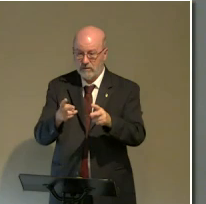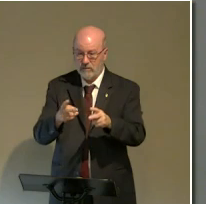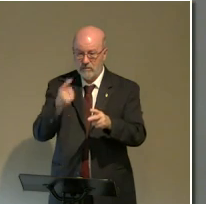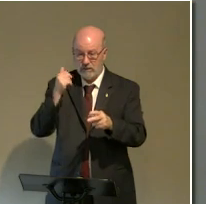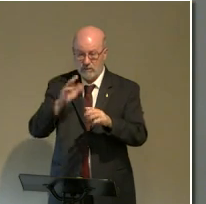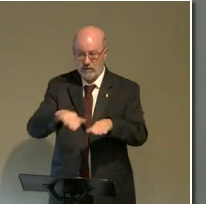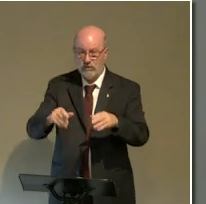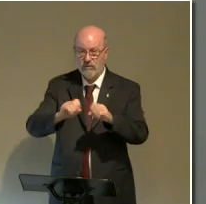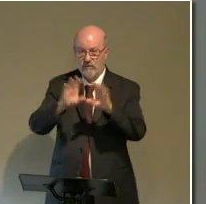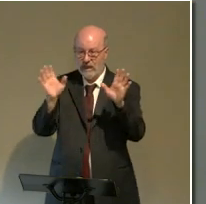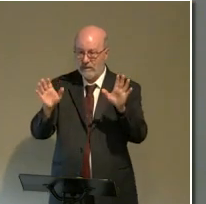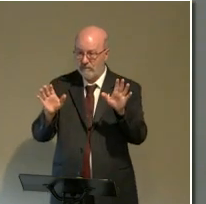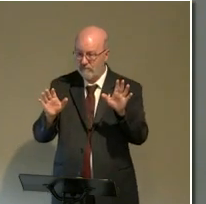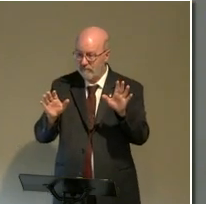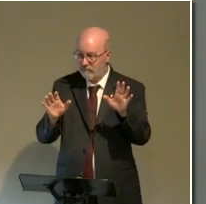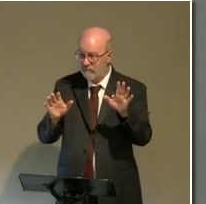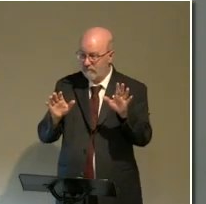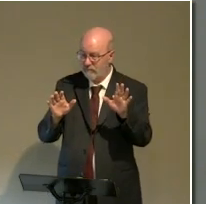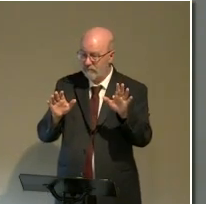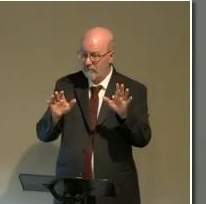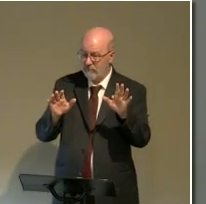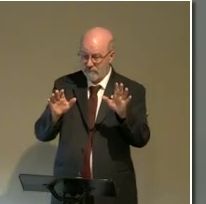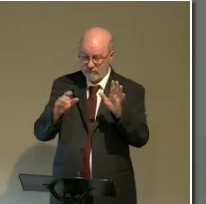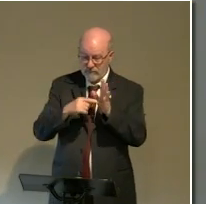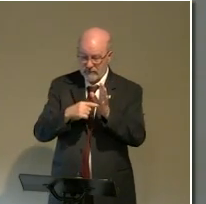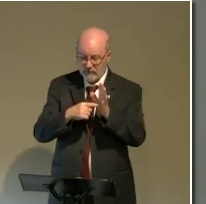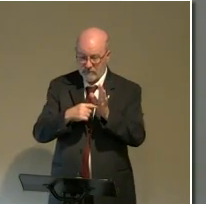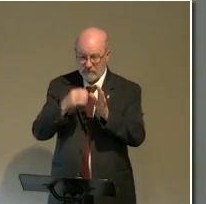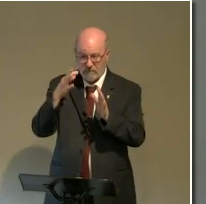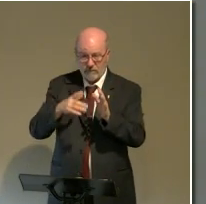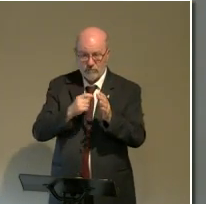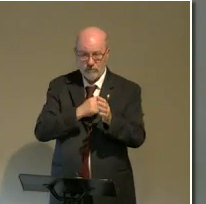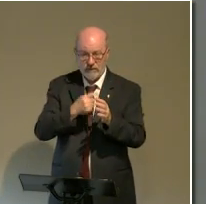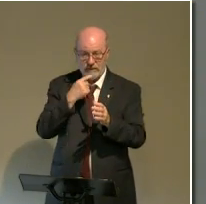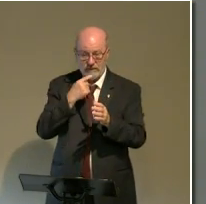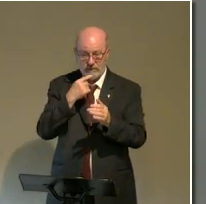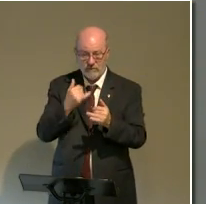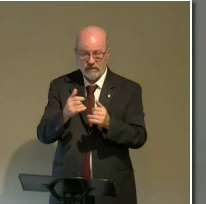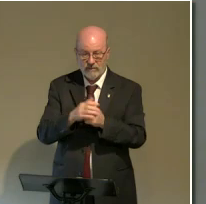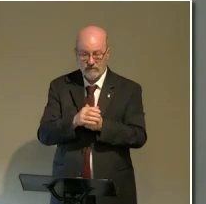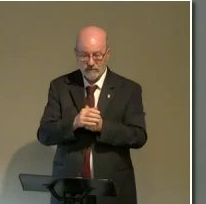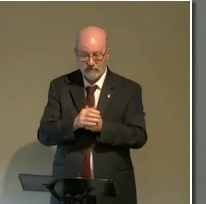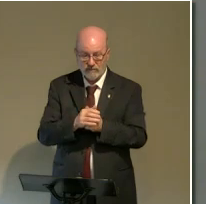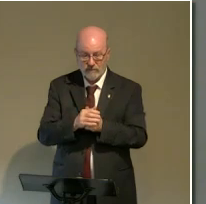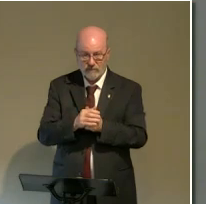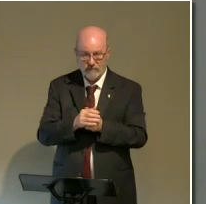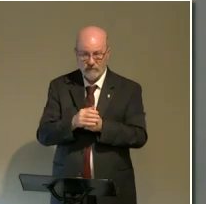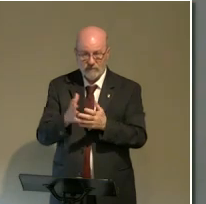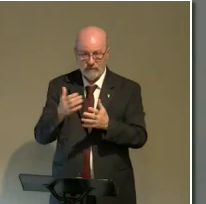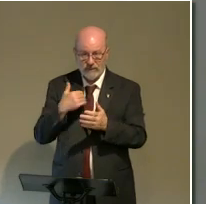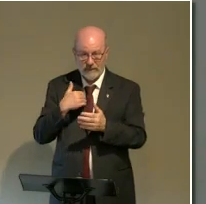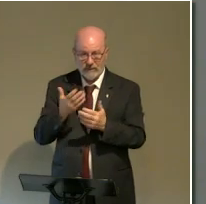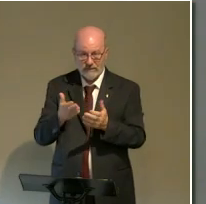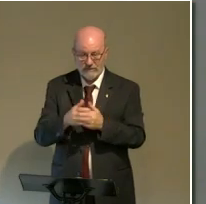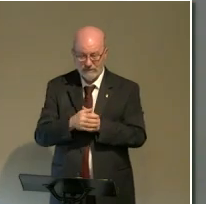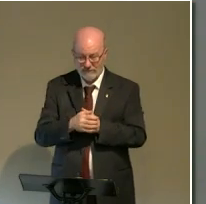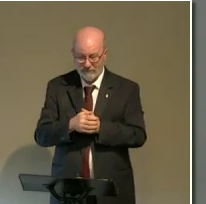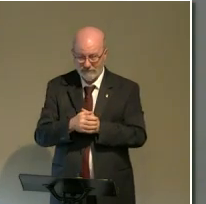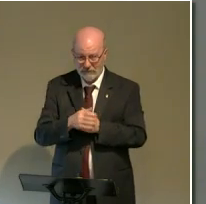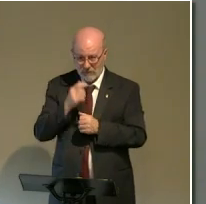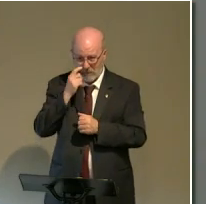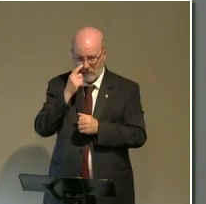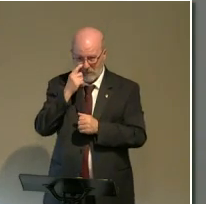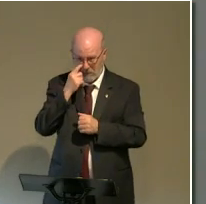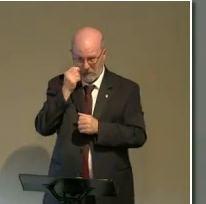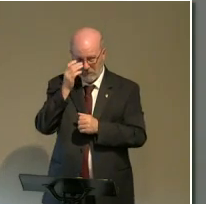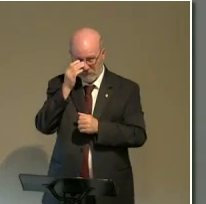the children of the light. So example that Pastor Tricky mentioned today that I already had here, so he